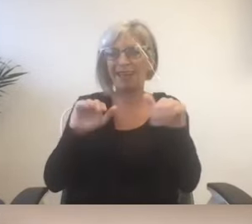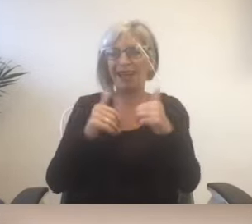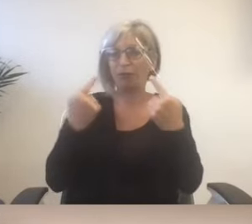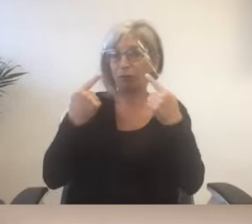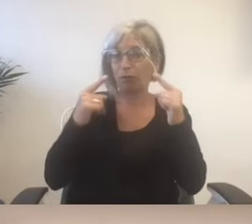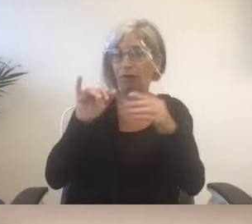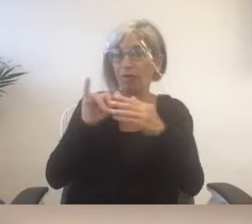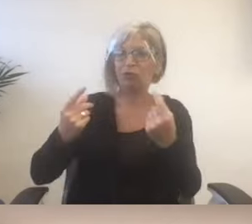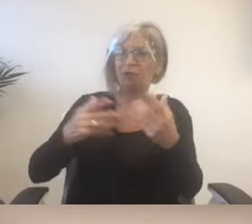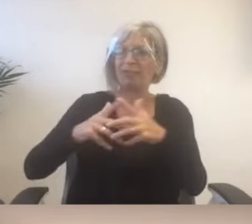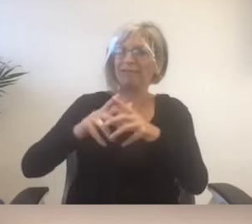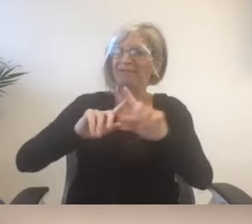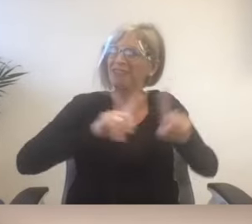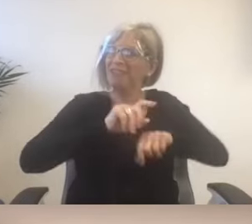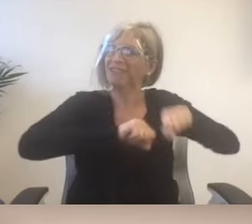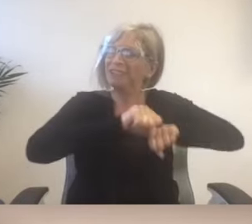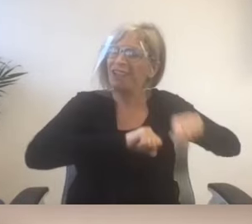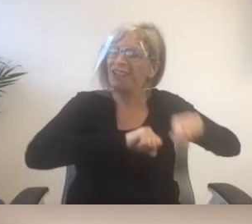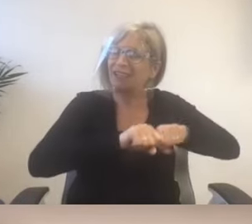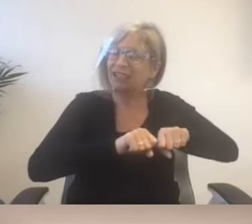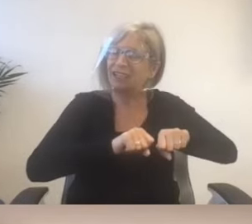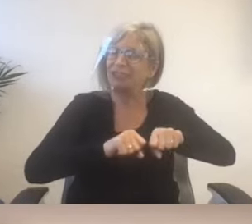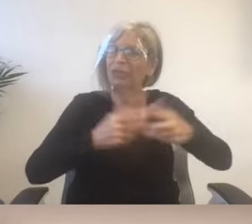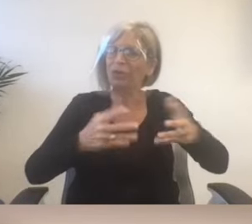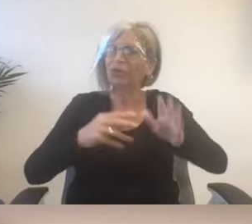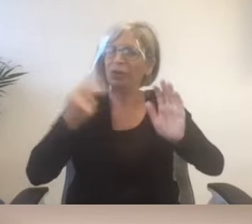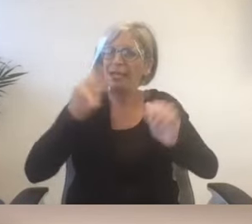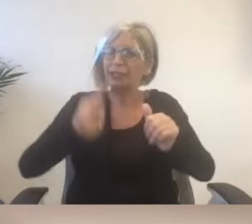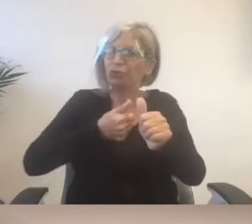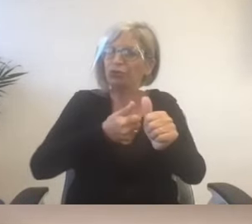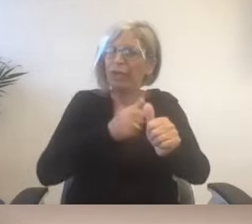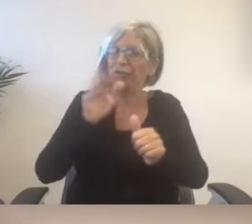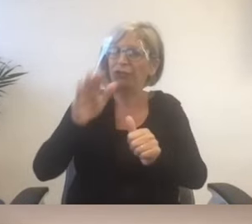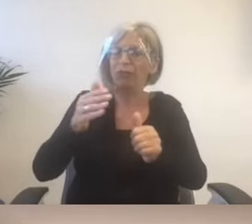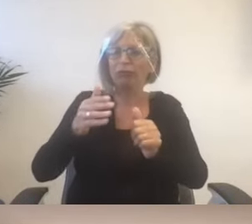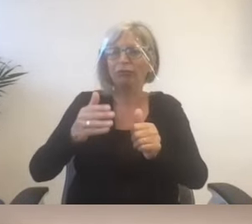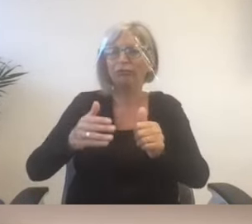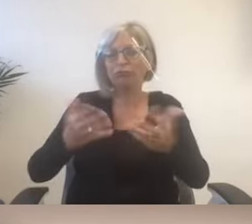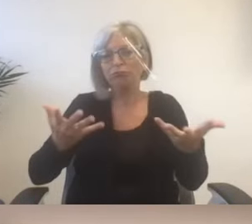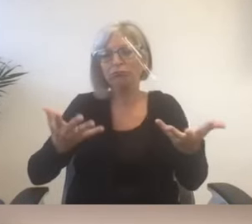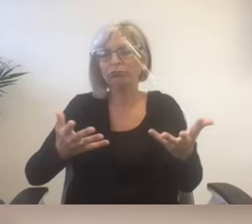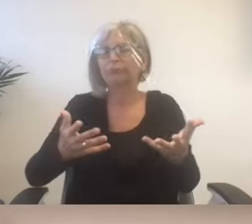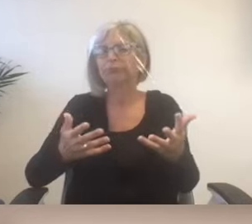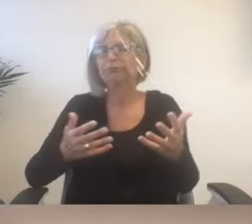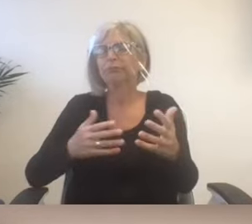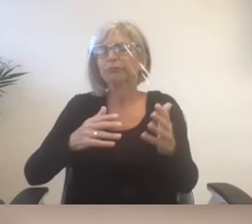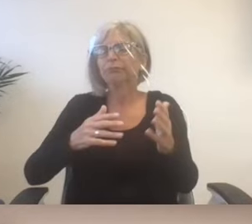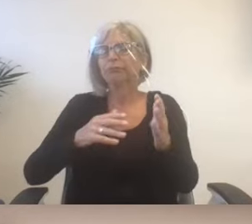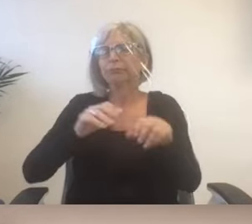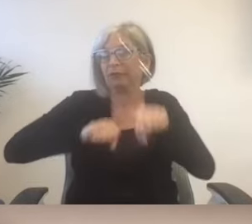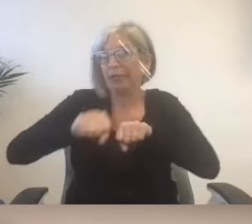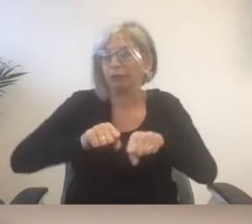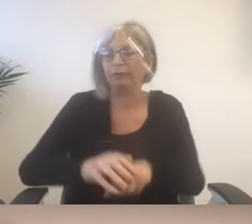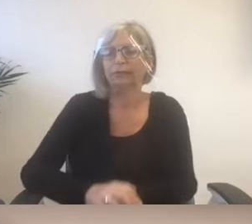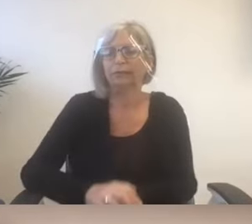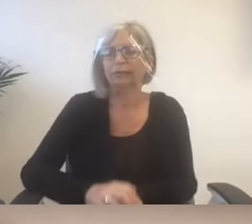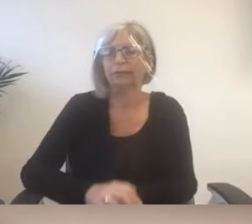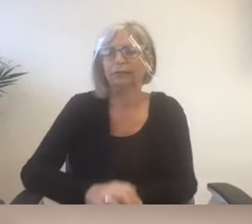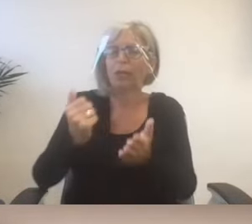that particular day. There's a lot of things going into a ride that it takes. Secondly, though, and this is more personal goal, I wanted to help